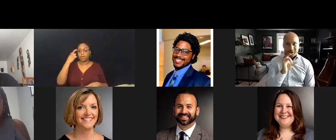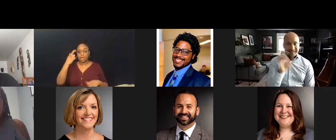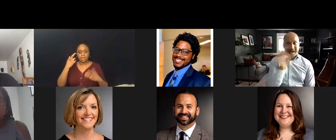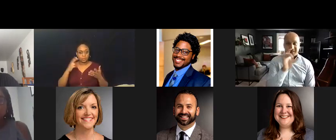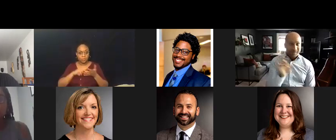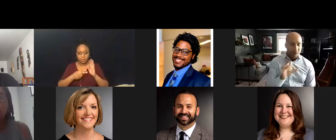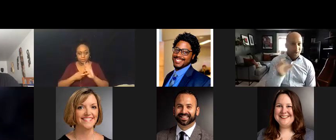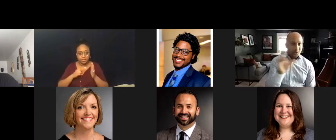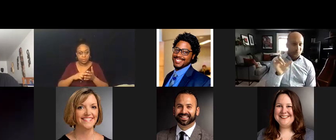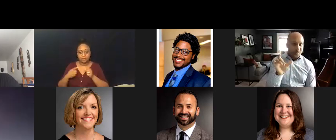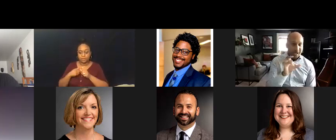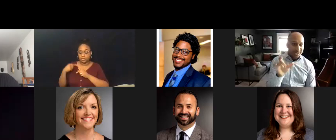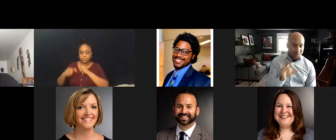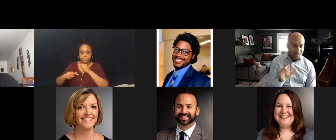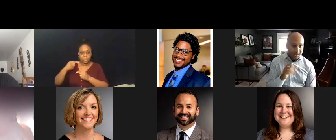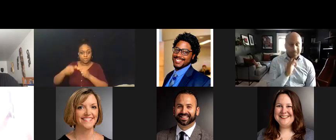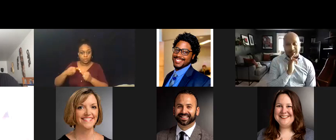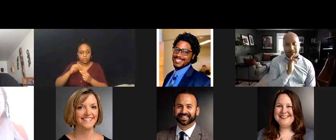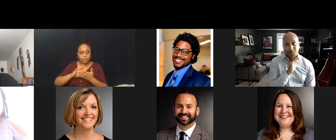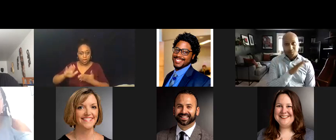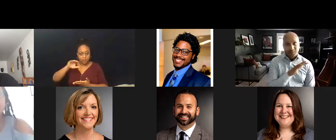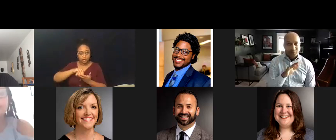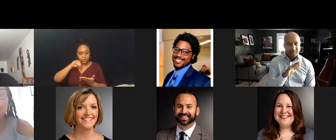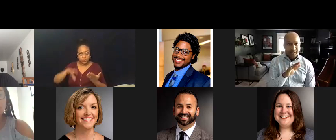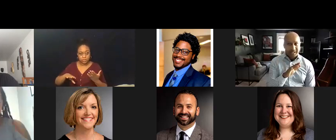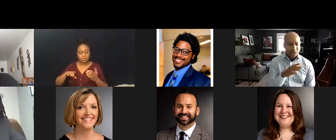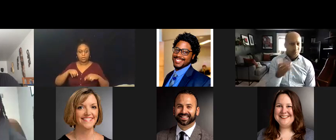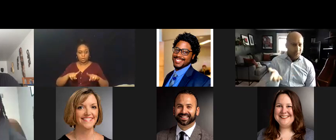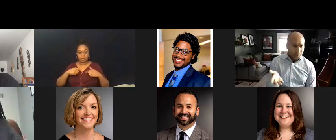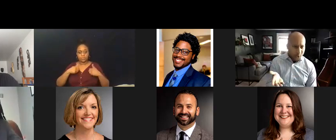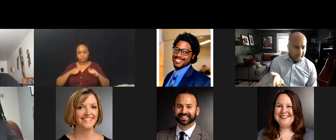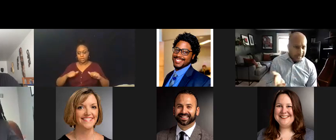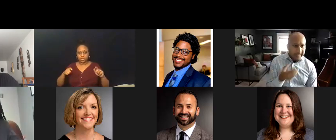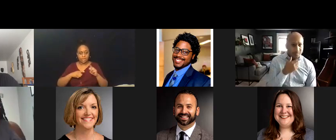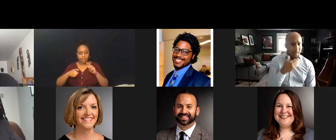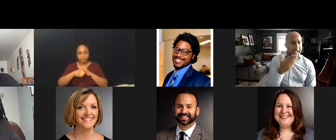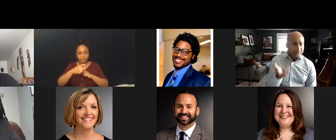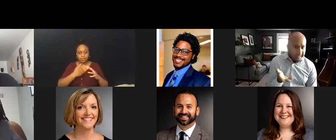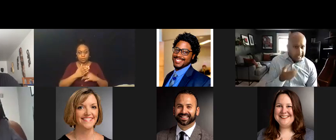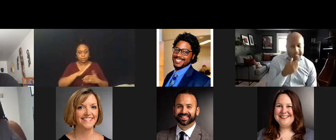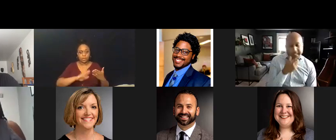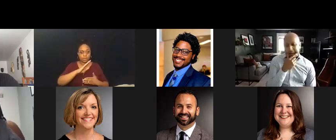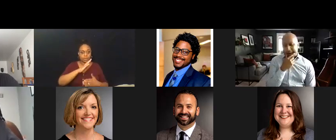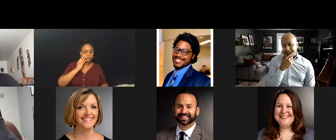I was trying to navigate my way through my college experience, and other people seemed like they just knew what they were doing more